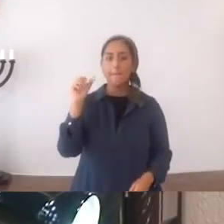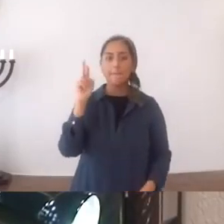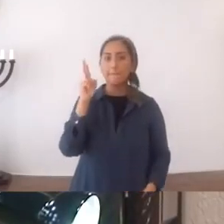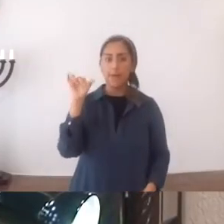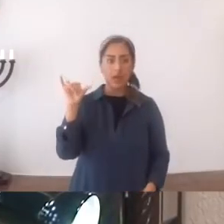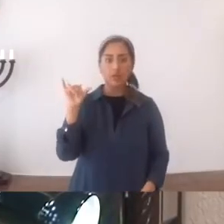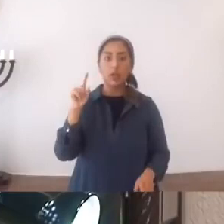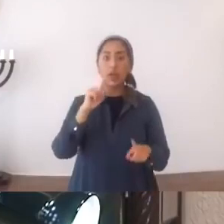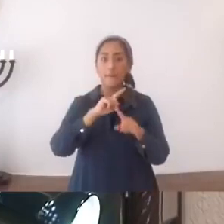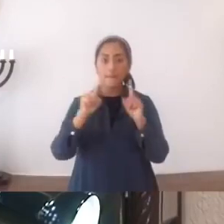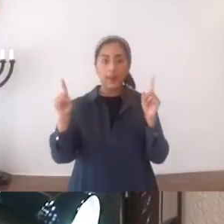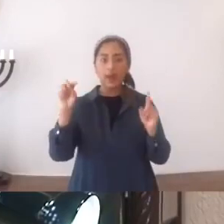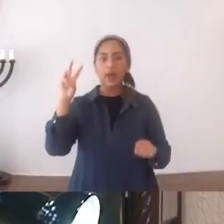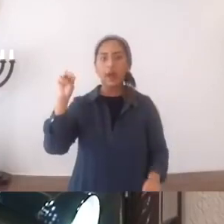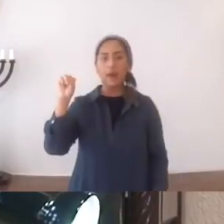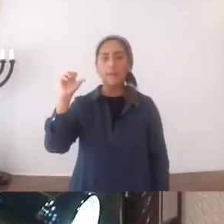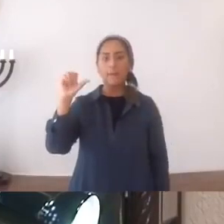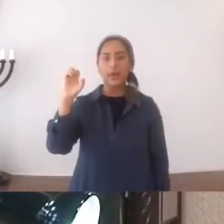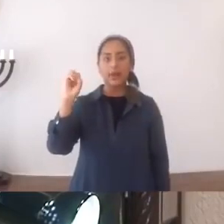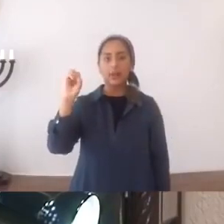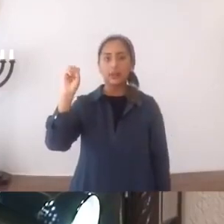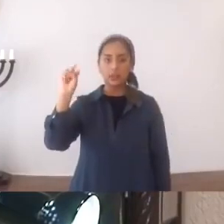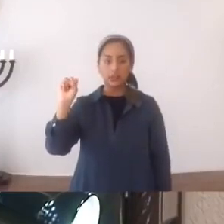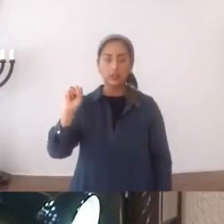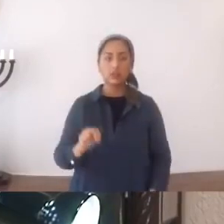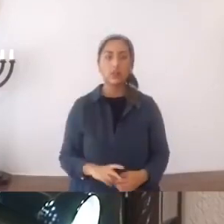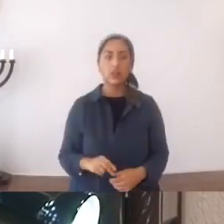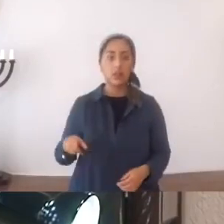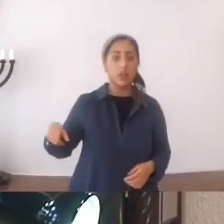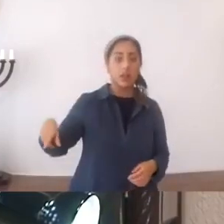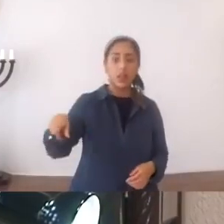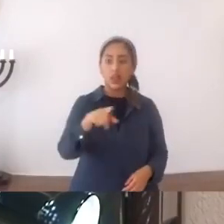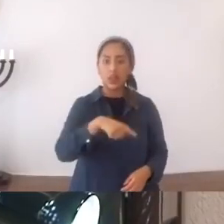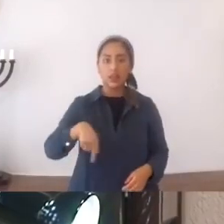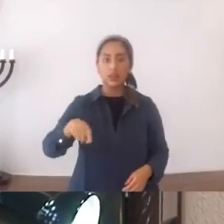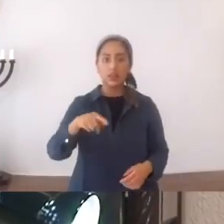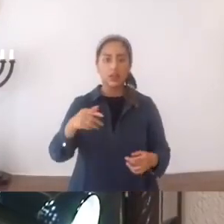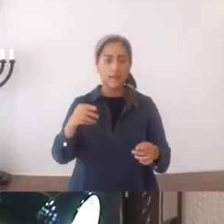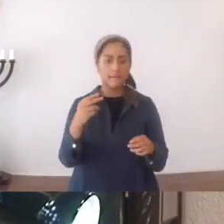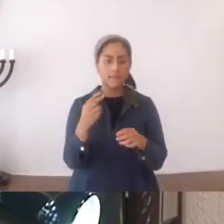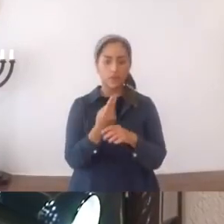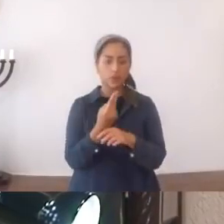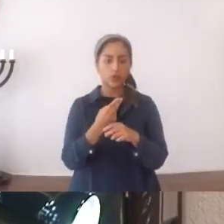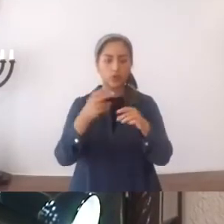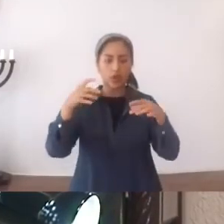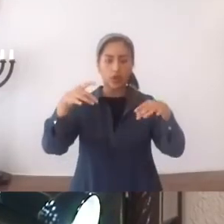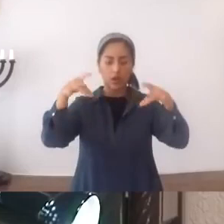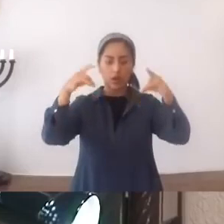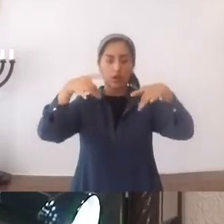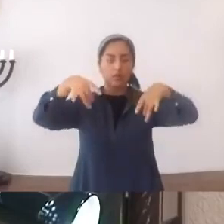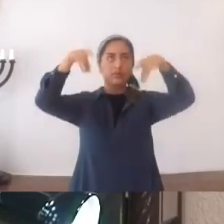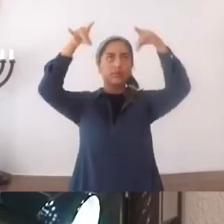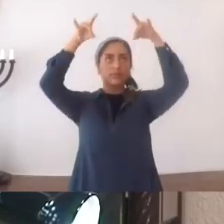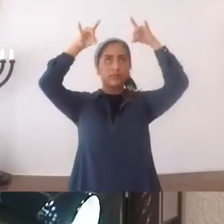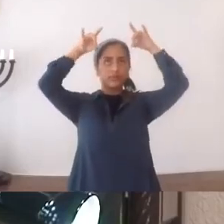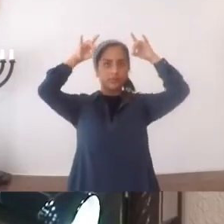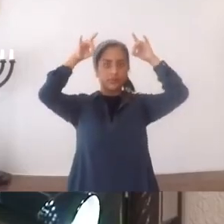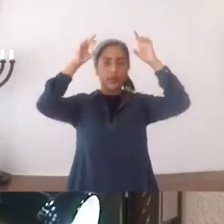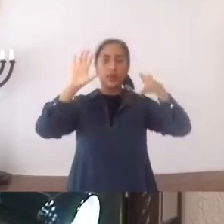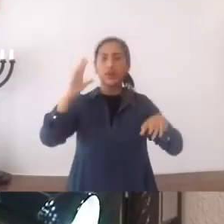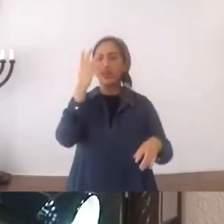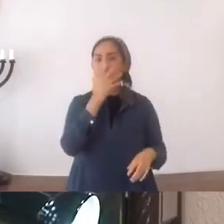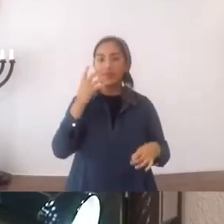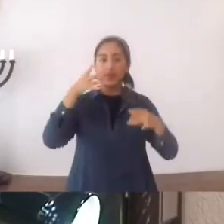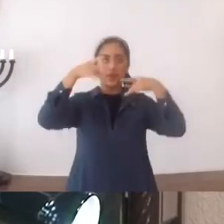The M, no de María, not of sino de Mary, masón. but of Mason. El culto que hicieron de poner una tela de